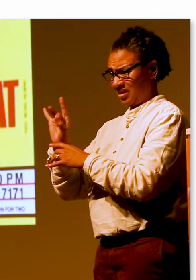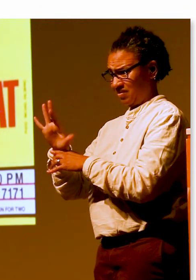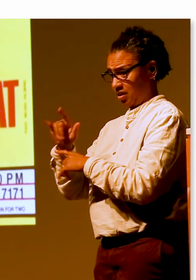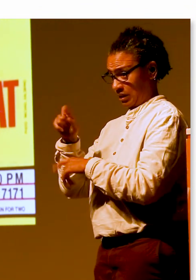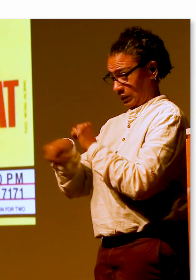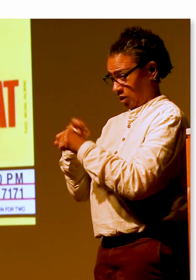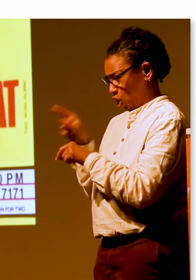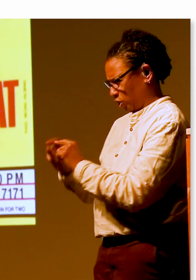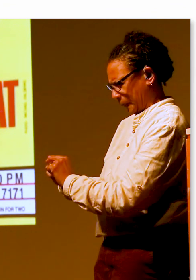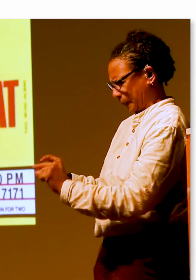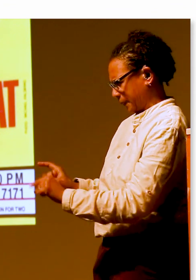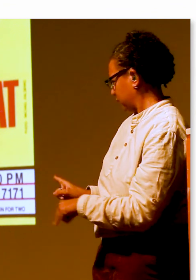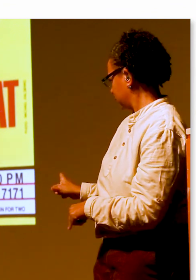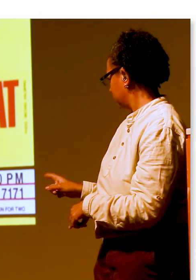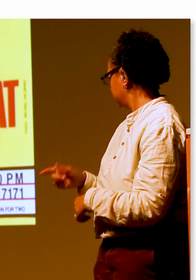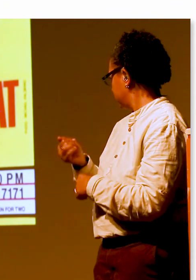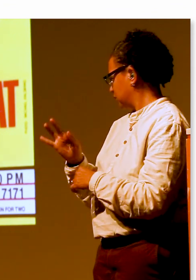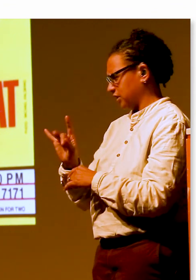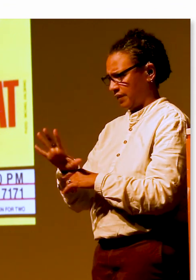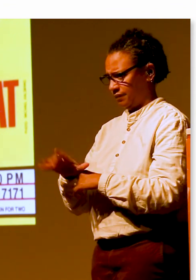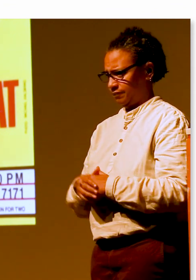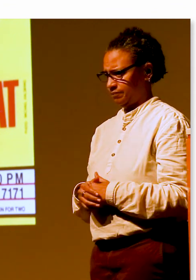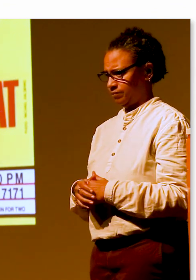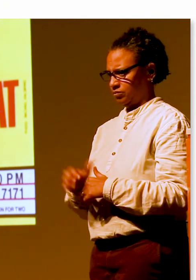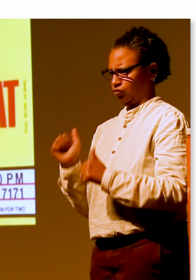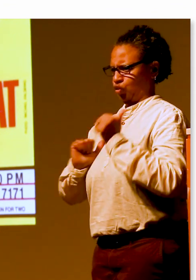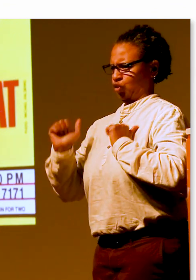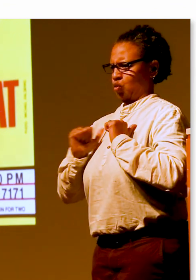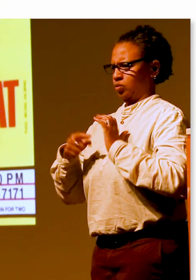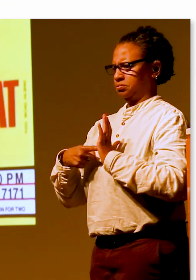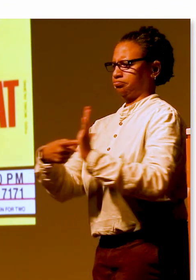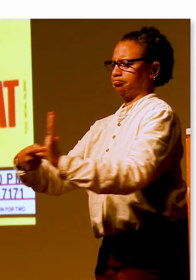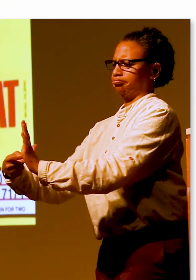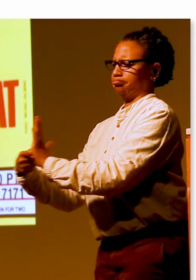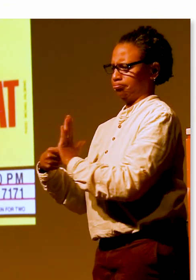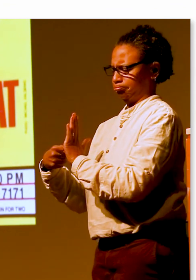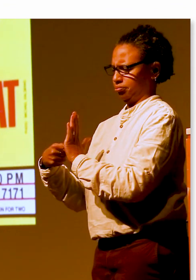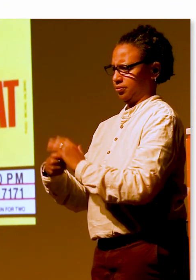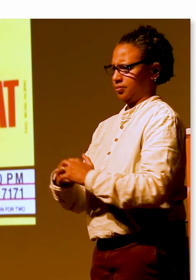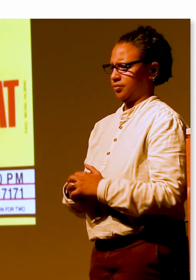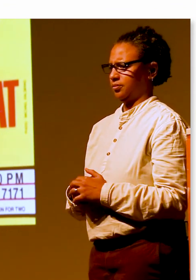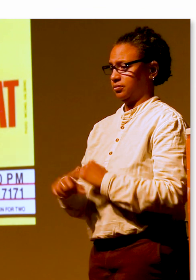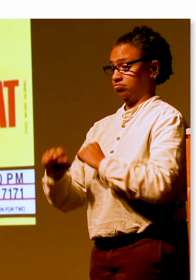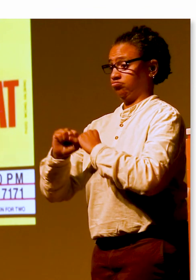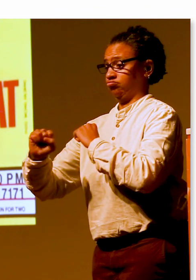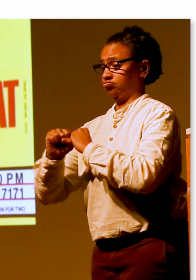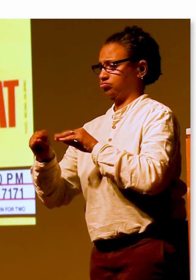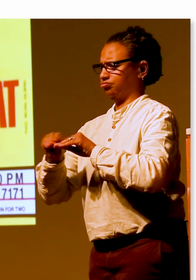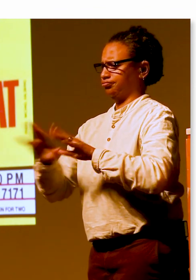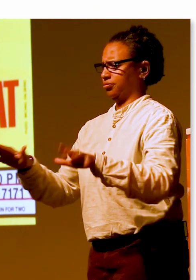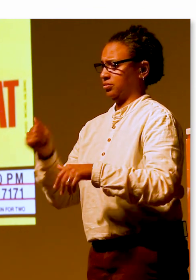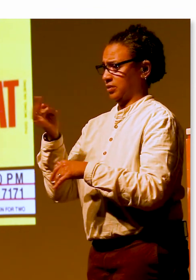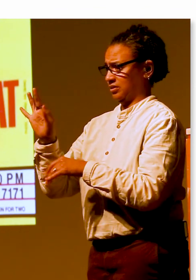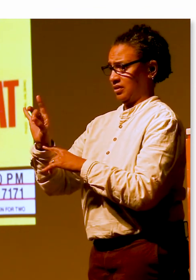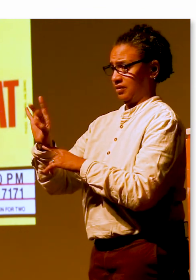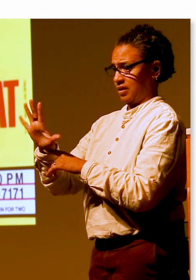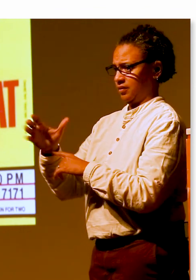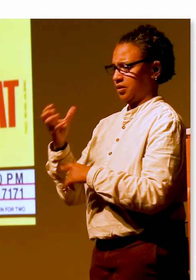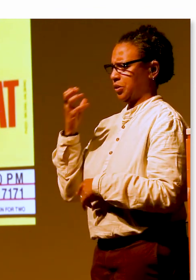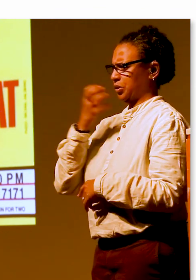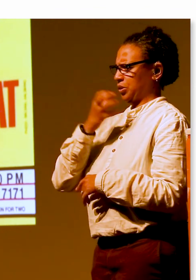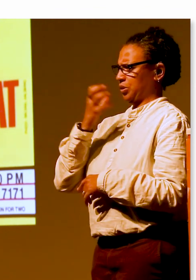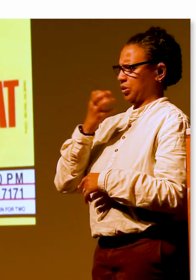this, I think it's a show poster for the Shafrazi Gallery, was circulated. I was like, wow, this